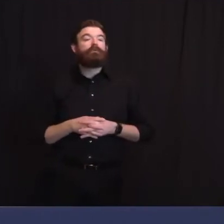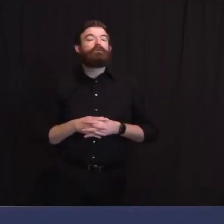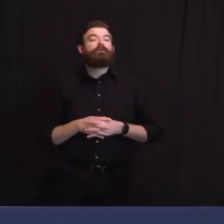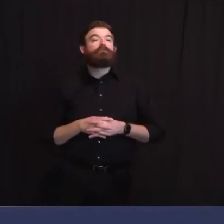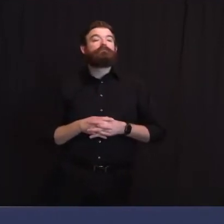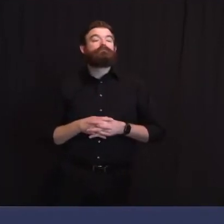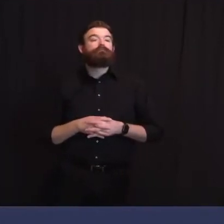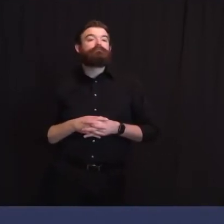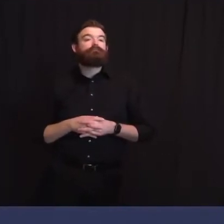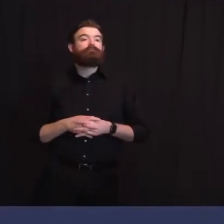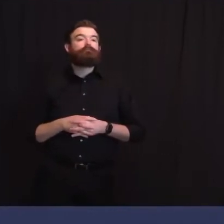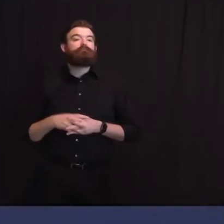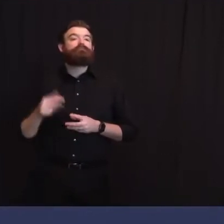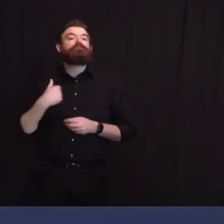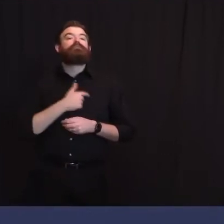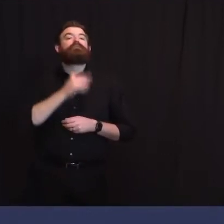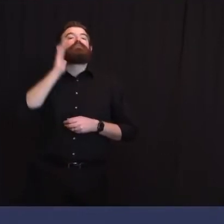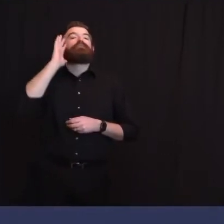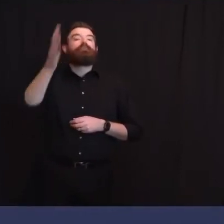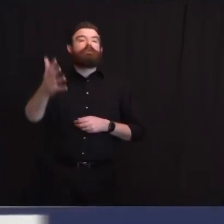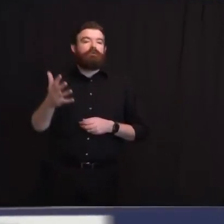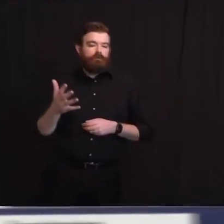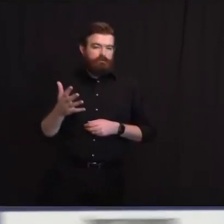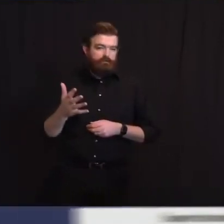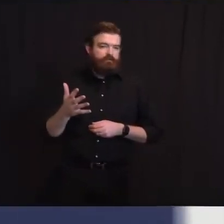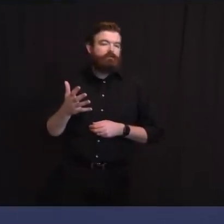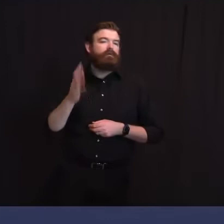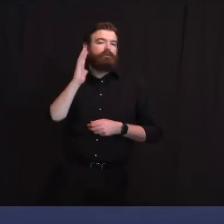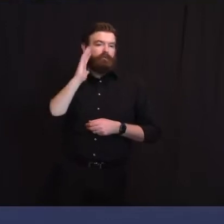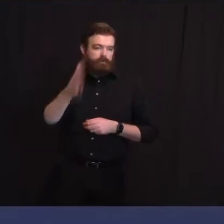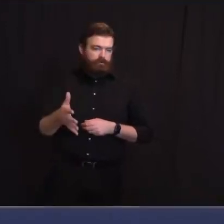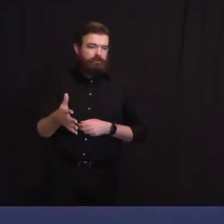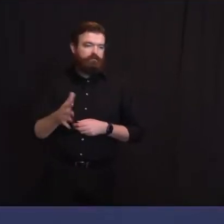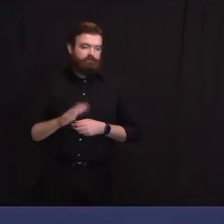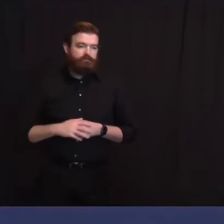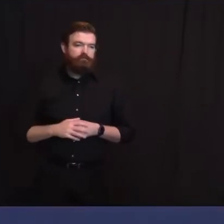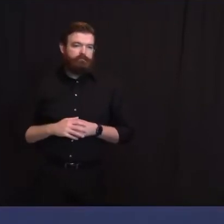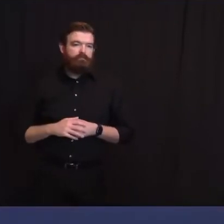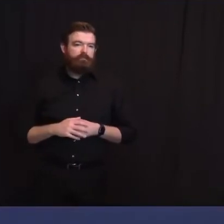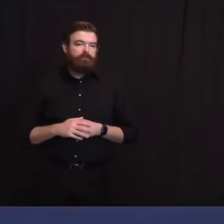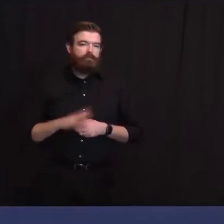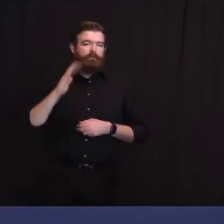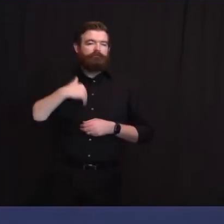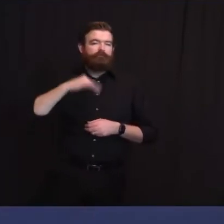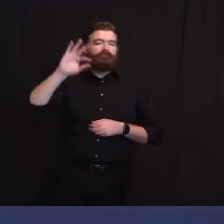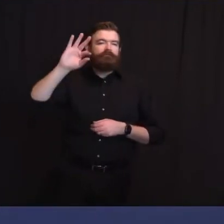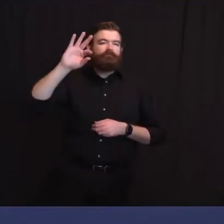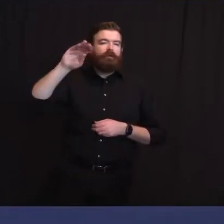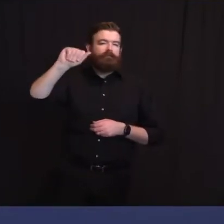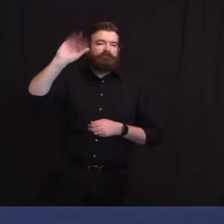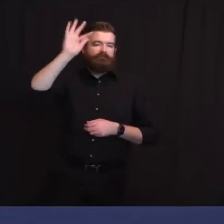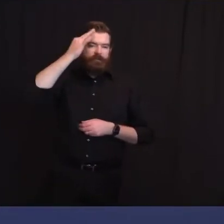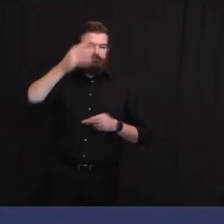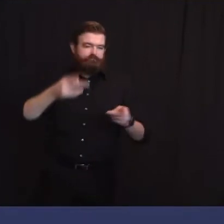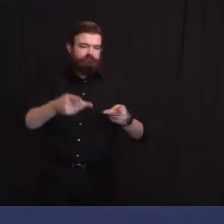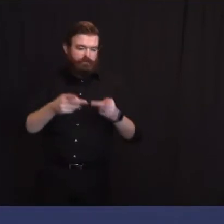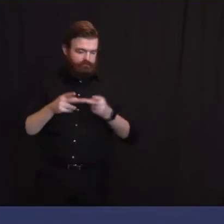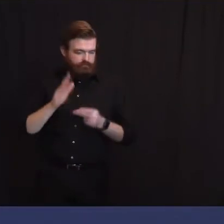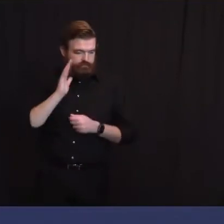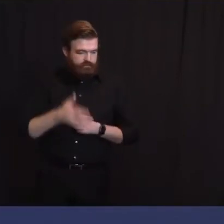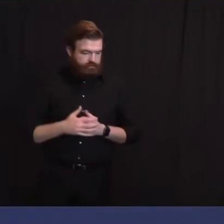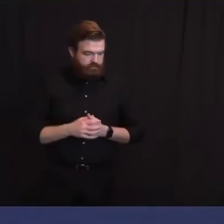in the queue with that. It gives me the opportunity to thank Pete Gaynor, who ran FEMA, and then with 8 days to go, the administration was asked to run